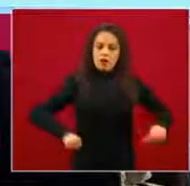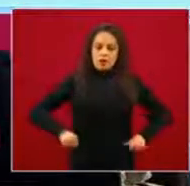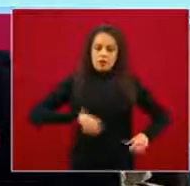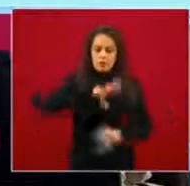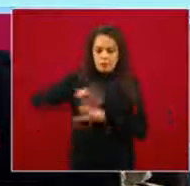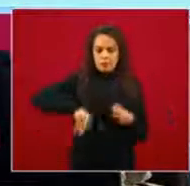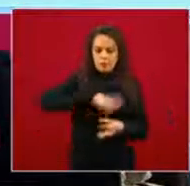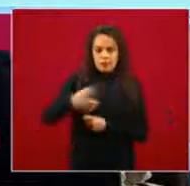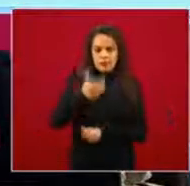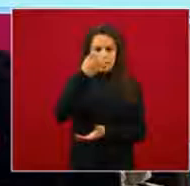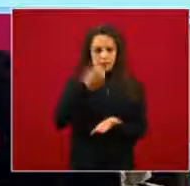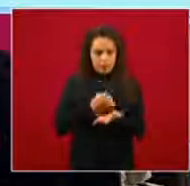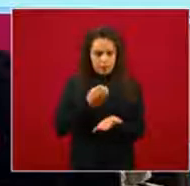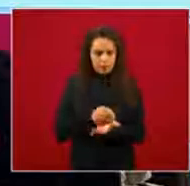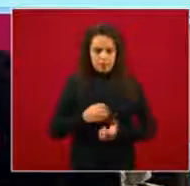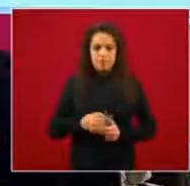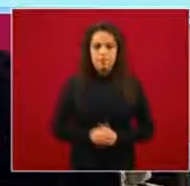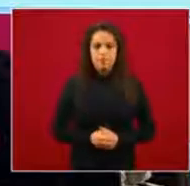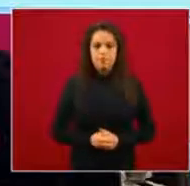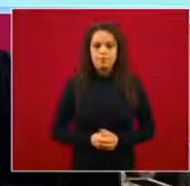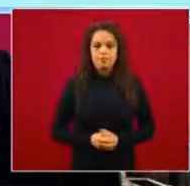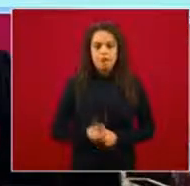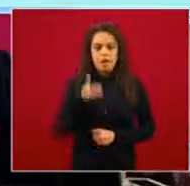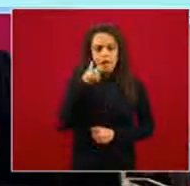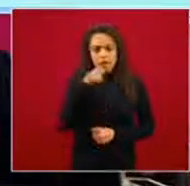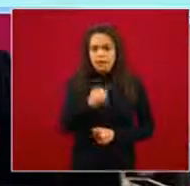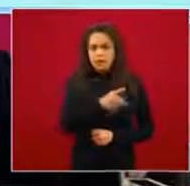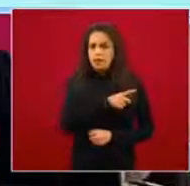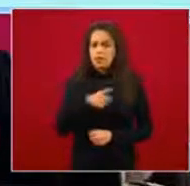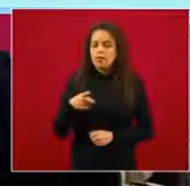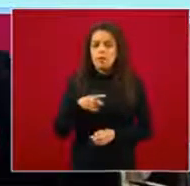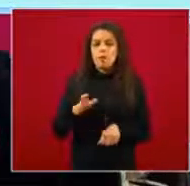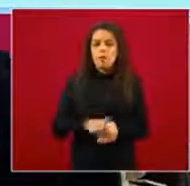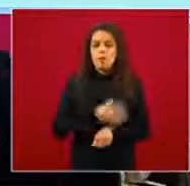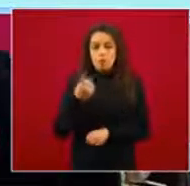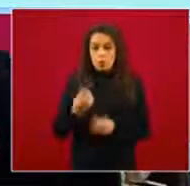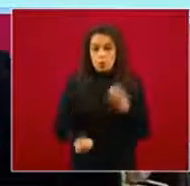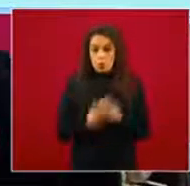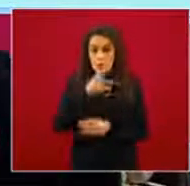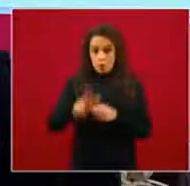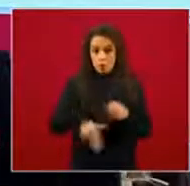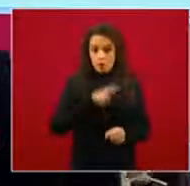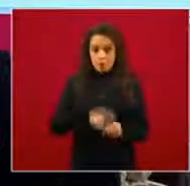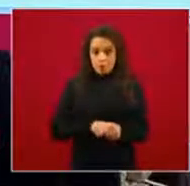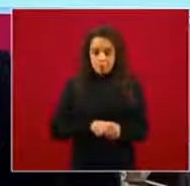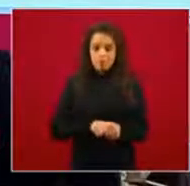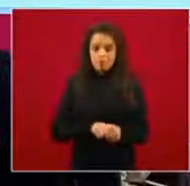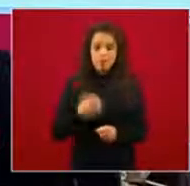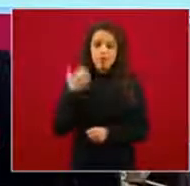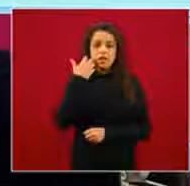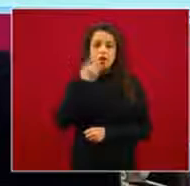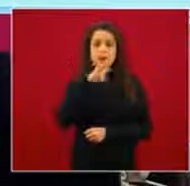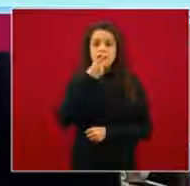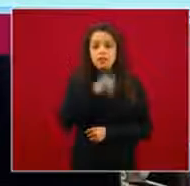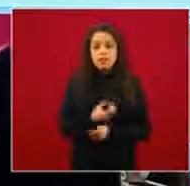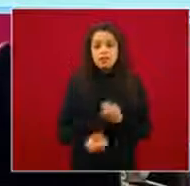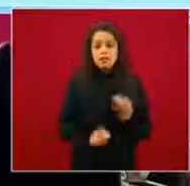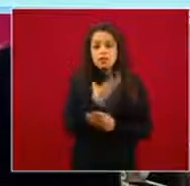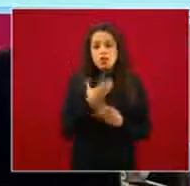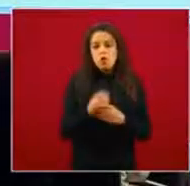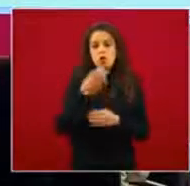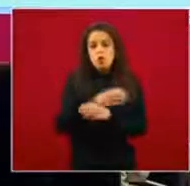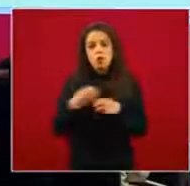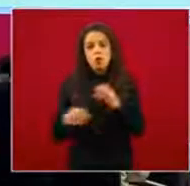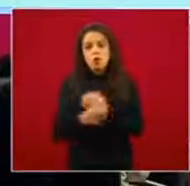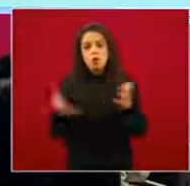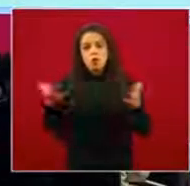And that's the way it must be, because the new normality, new normal implies to do new things. It implies